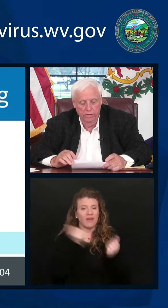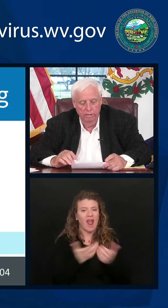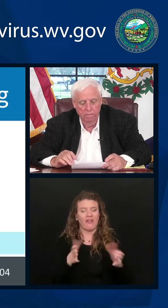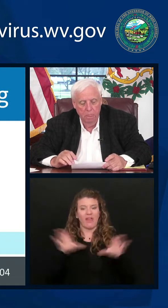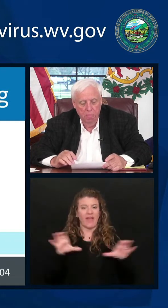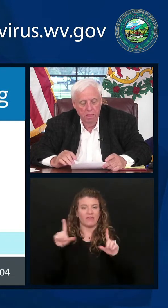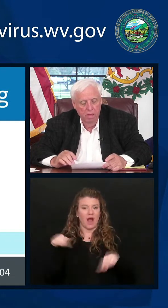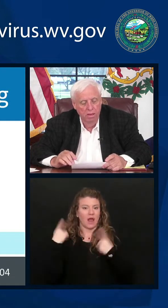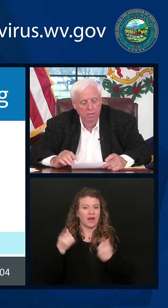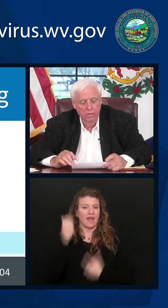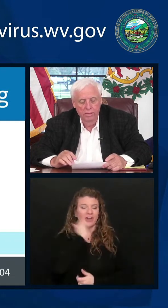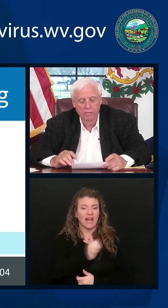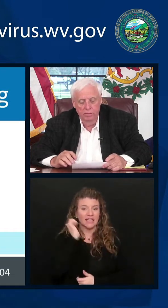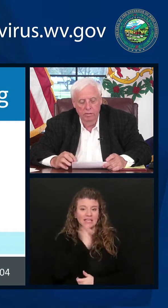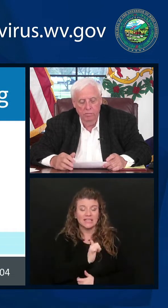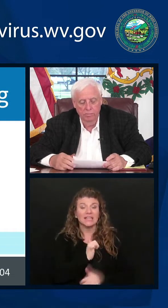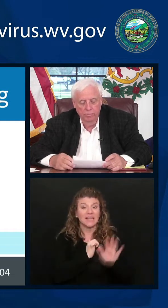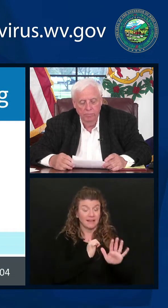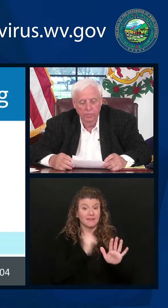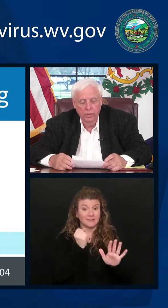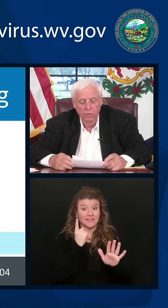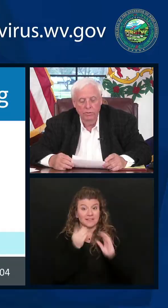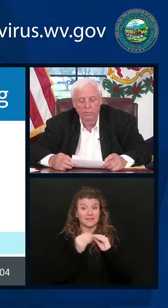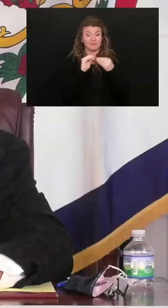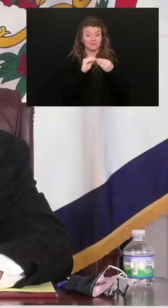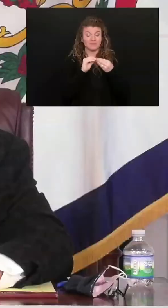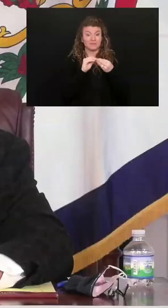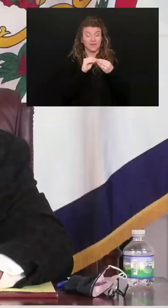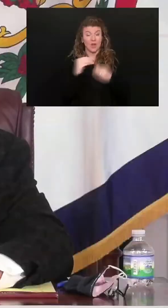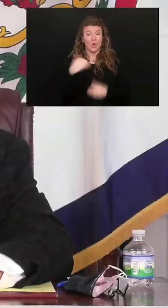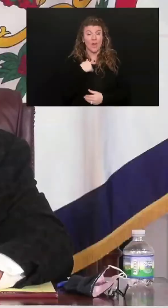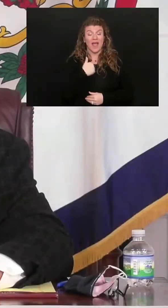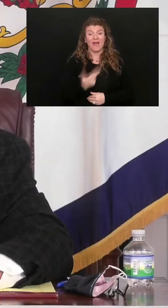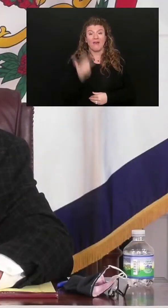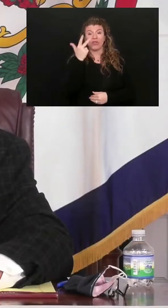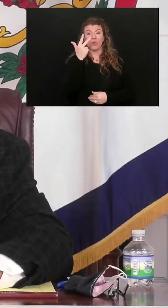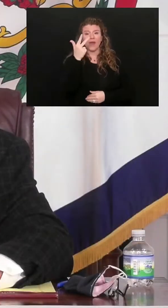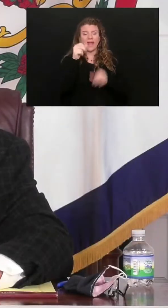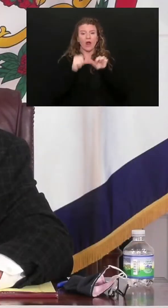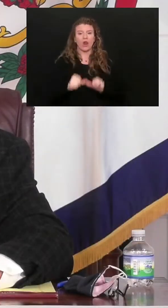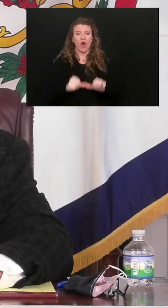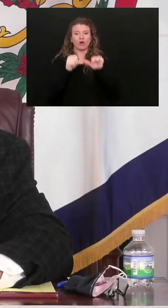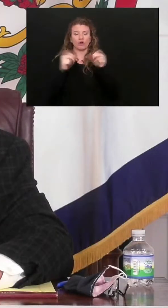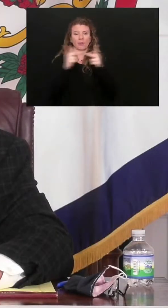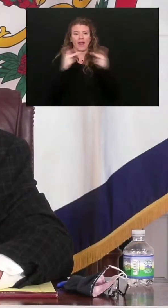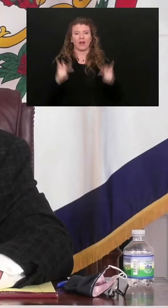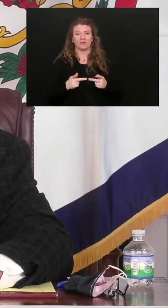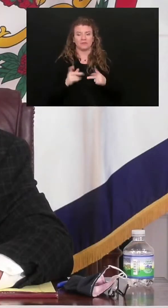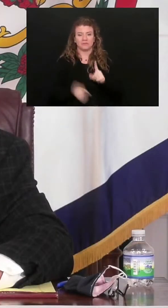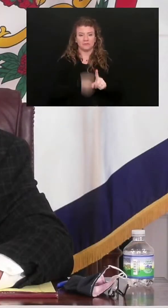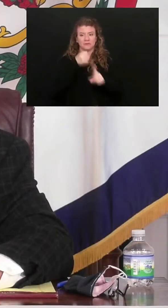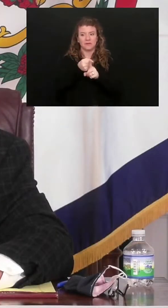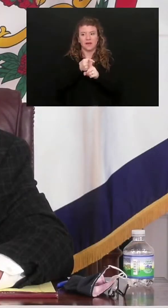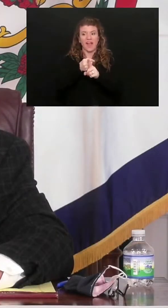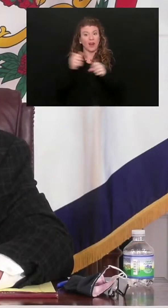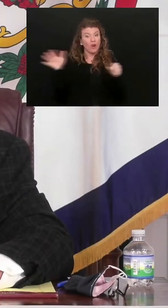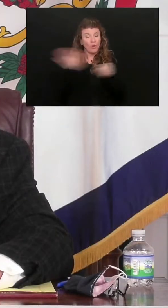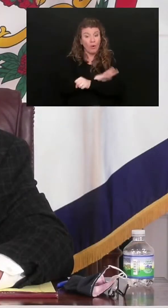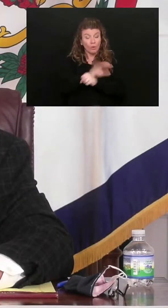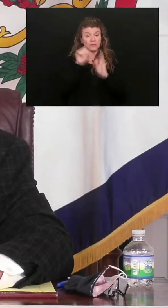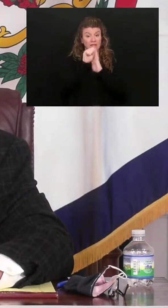every day. Get this number. We have three long-term care facility outbreaks now in the entire state.